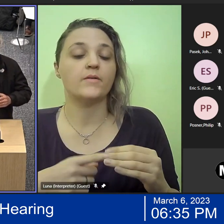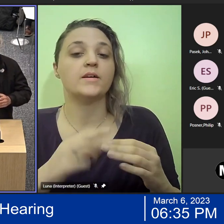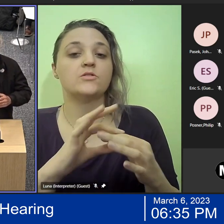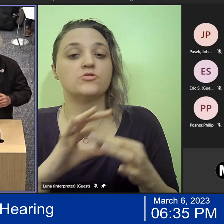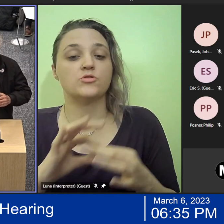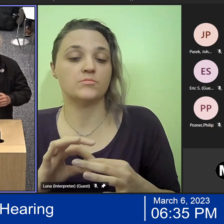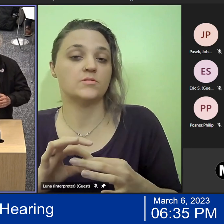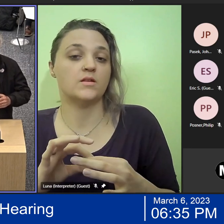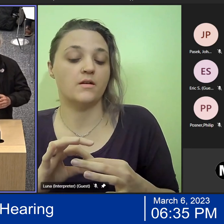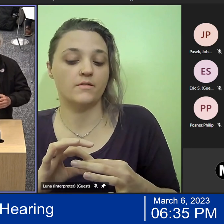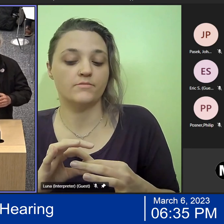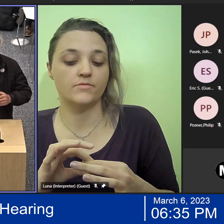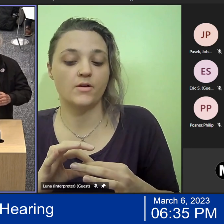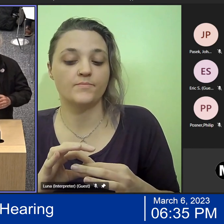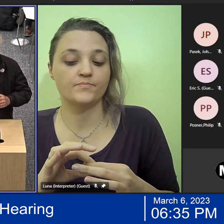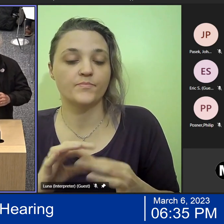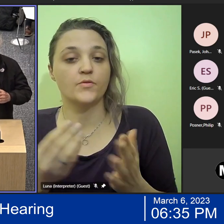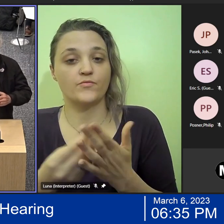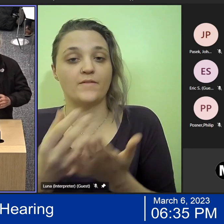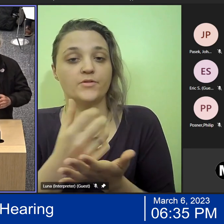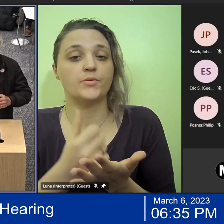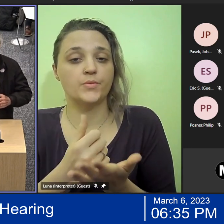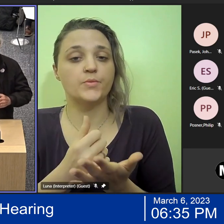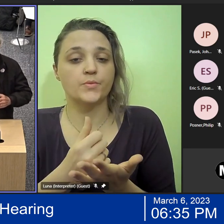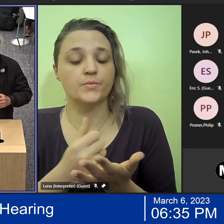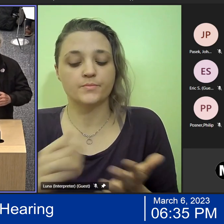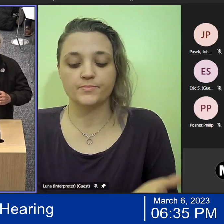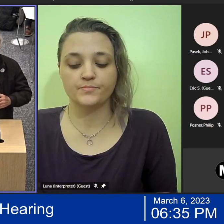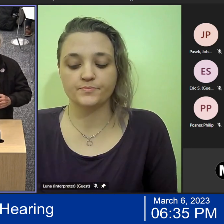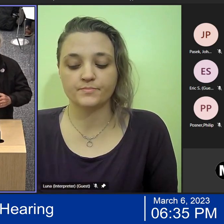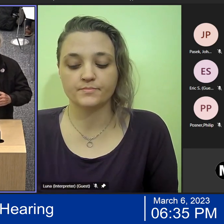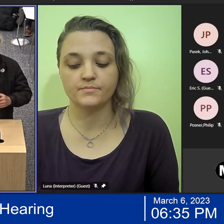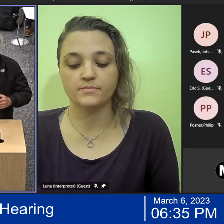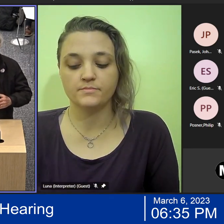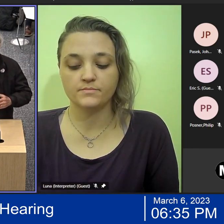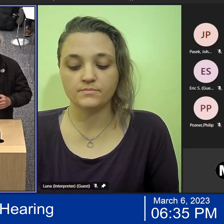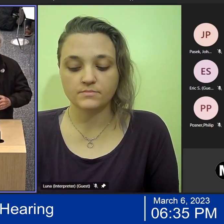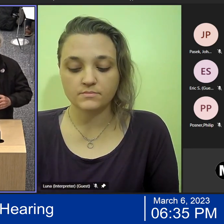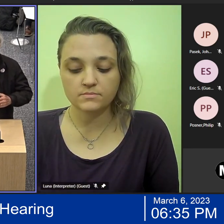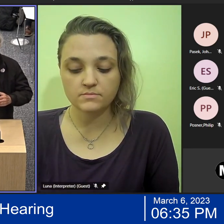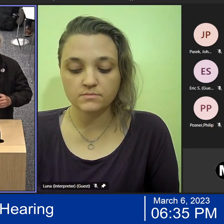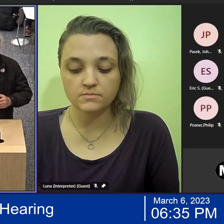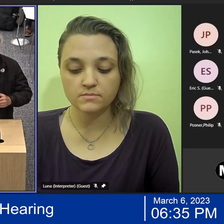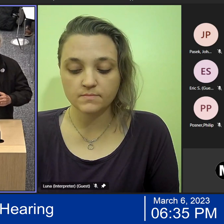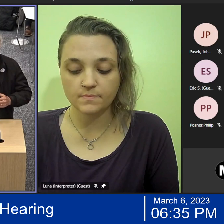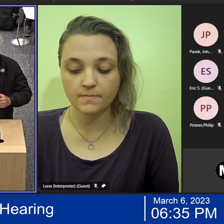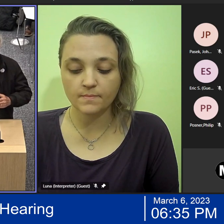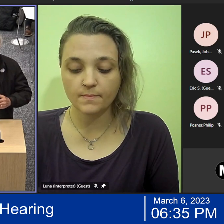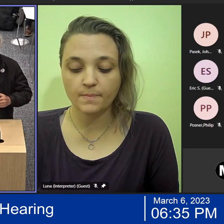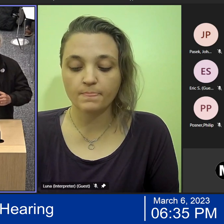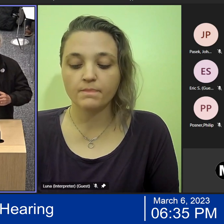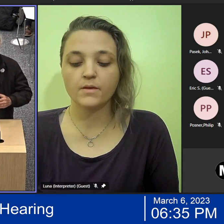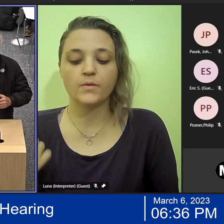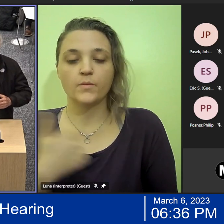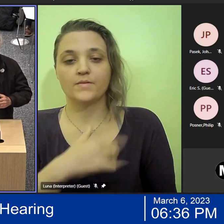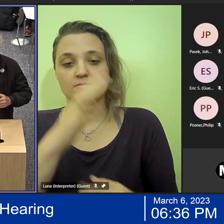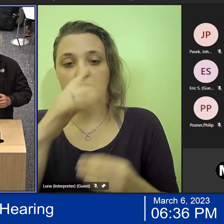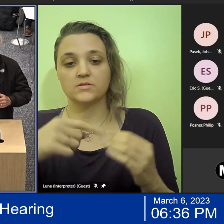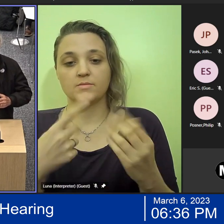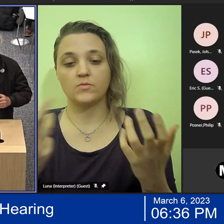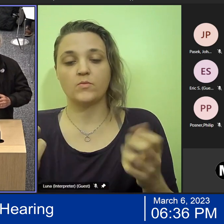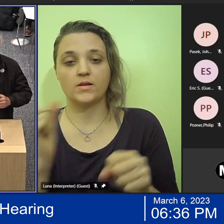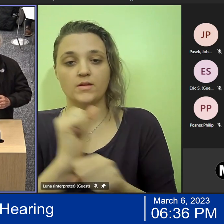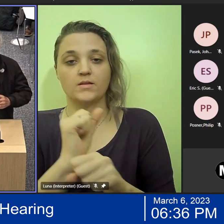The last thing I'm concerned about in terms of revenue, and we've made a lot about we want to treat our employees